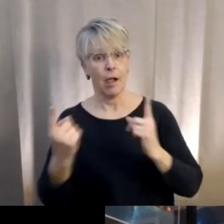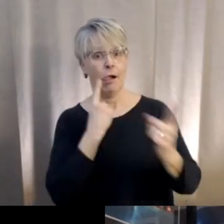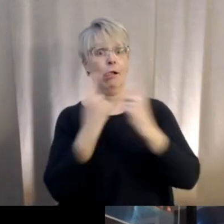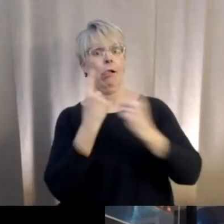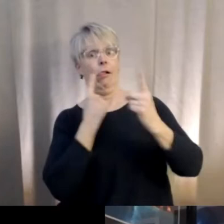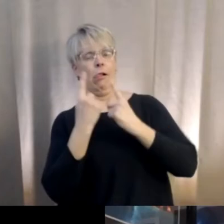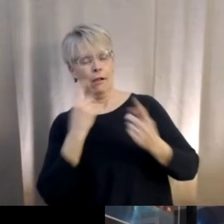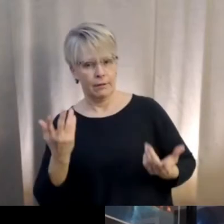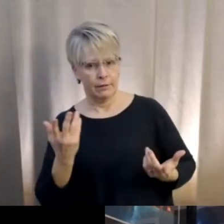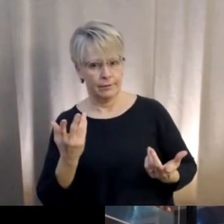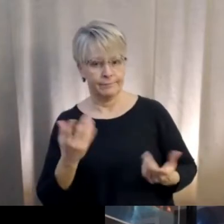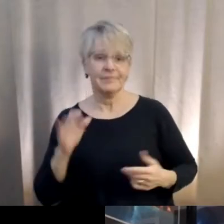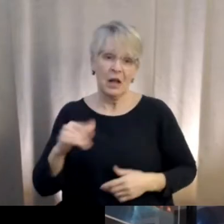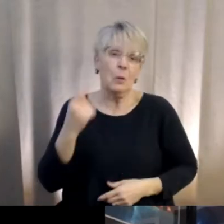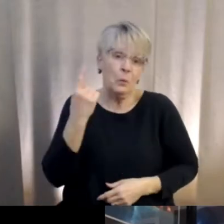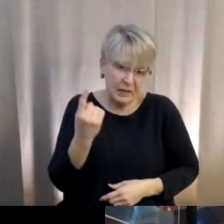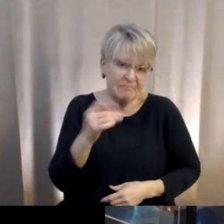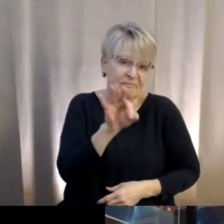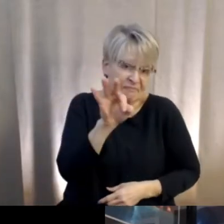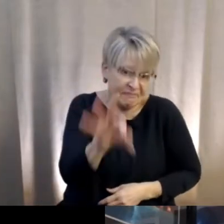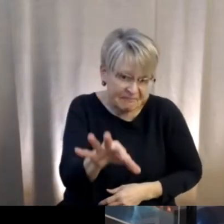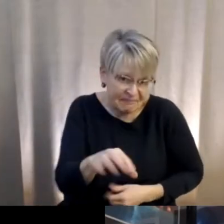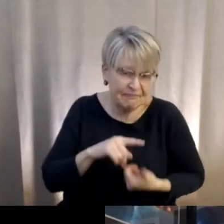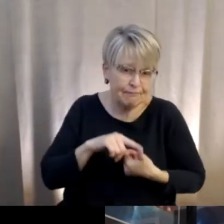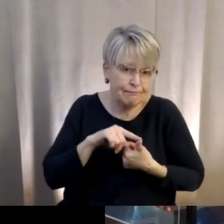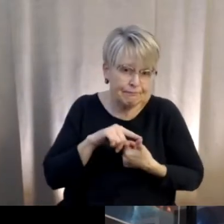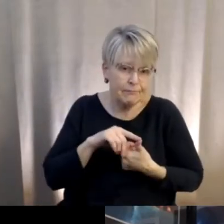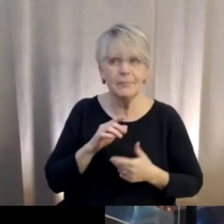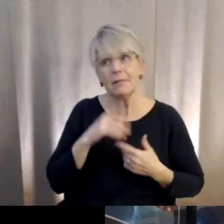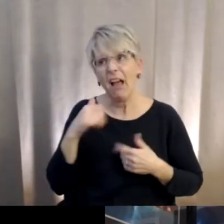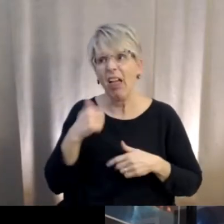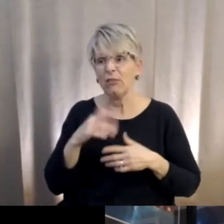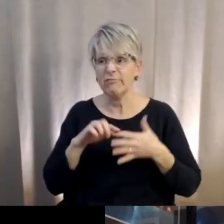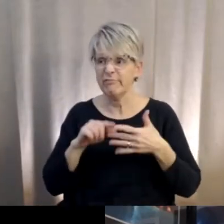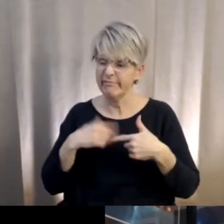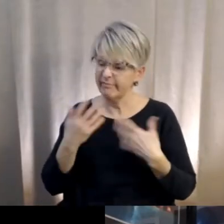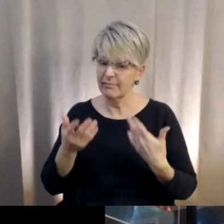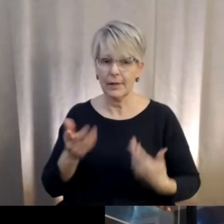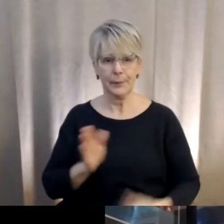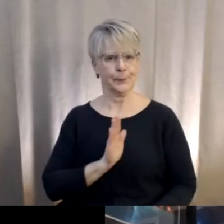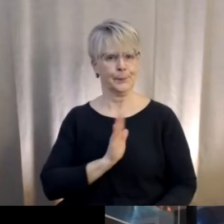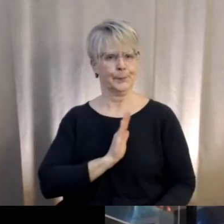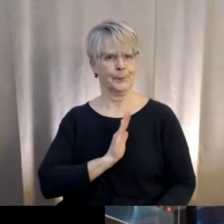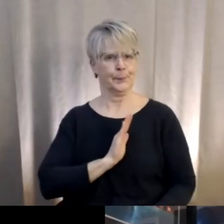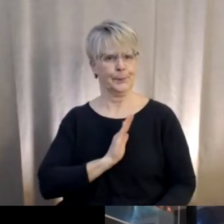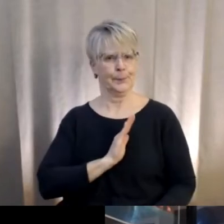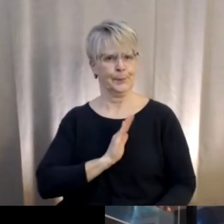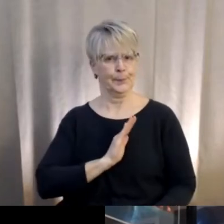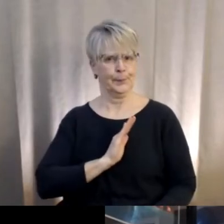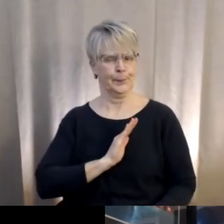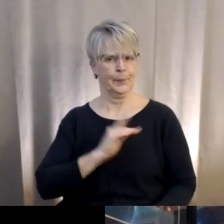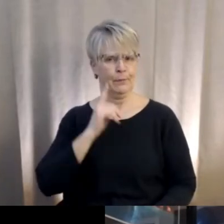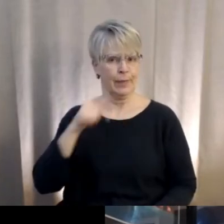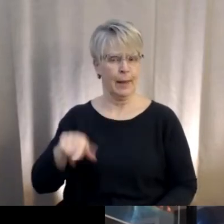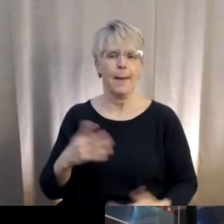So that's one thing. Okay. And some other things are like, etiquette wise, is like,